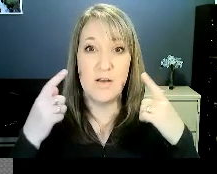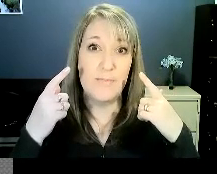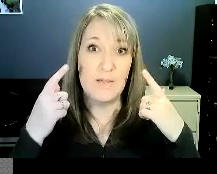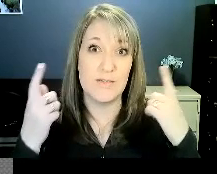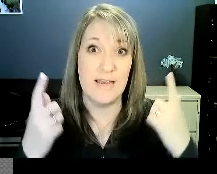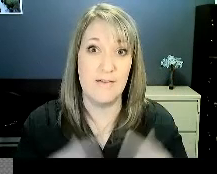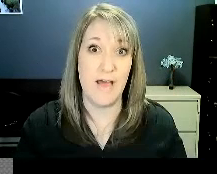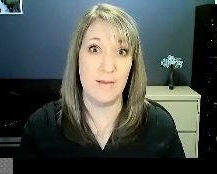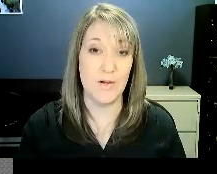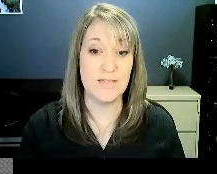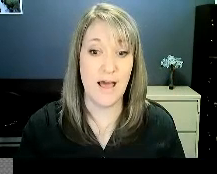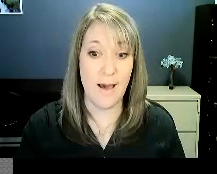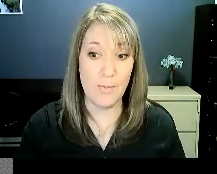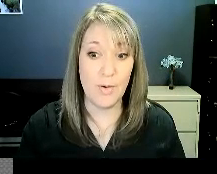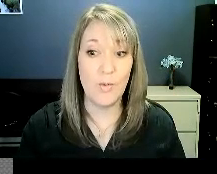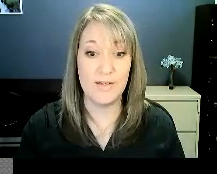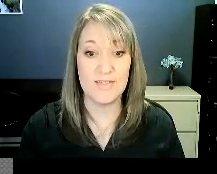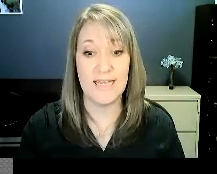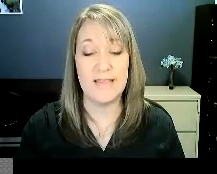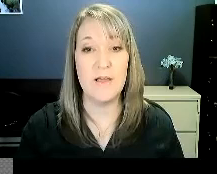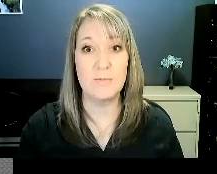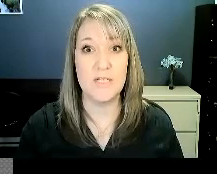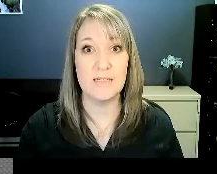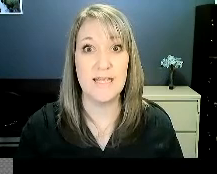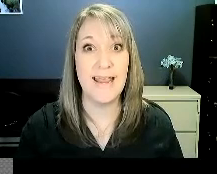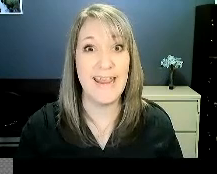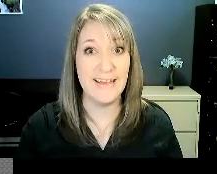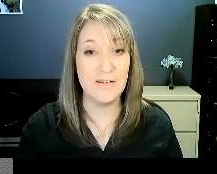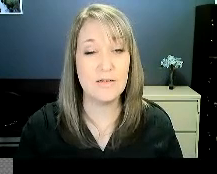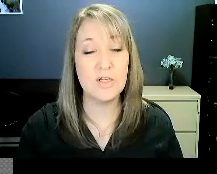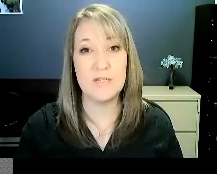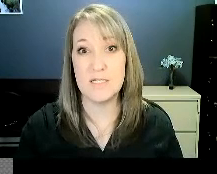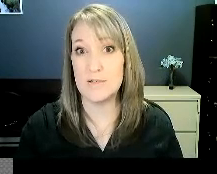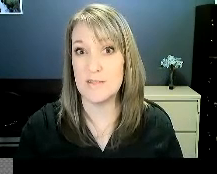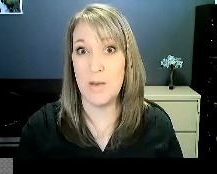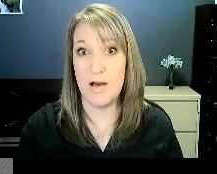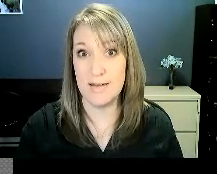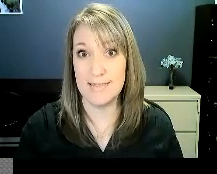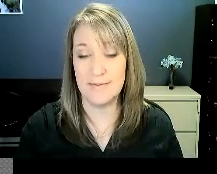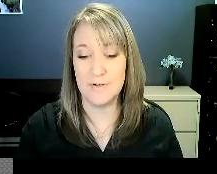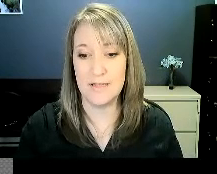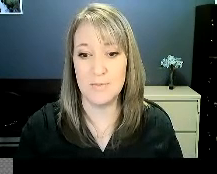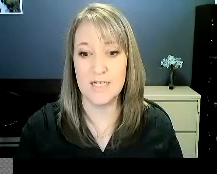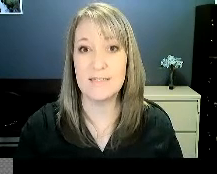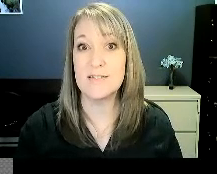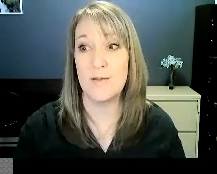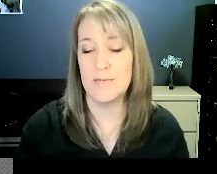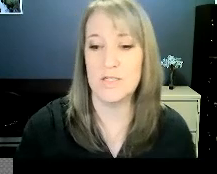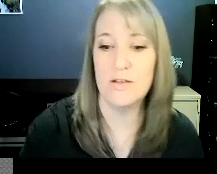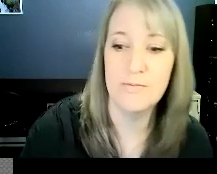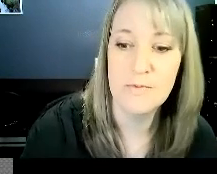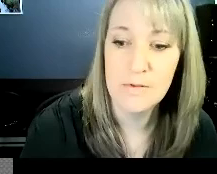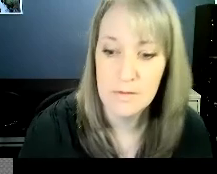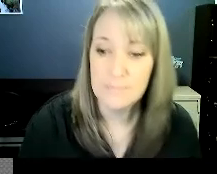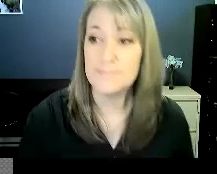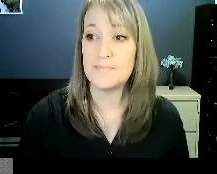use the non-manual sign of eyebrows up while you're signing the object, and you need to use a pause after the object. So let me show